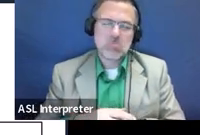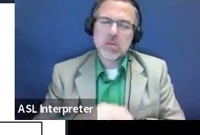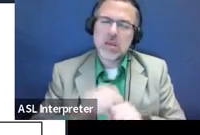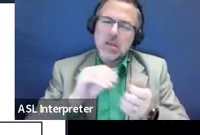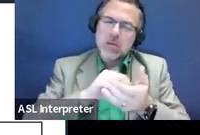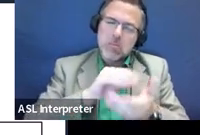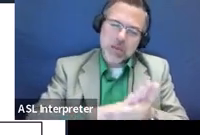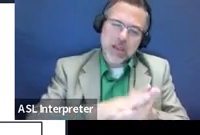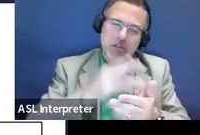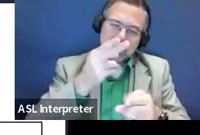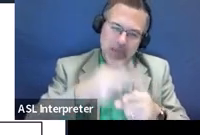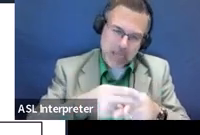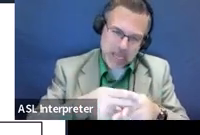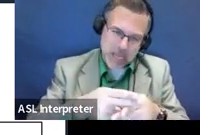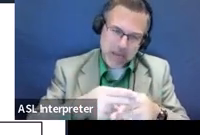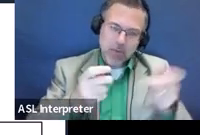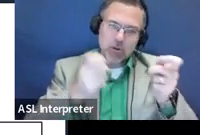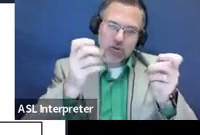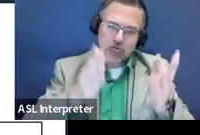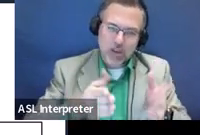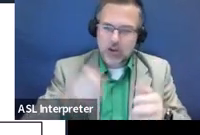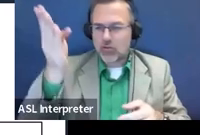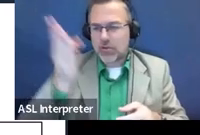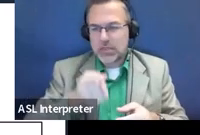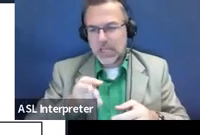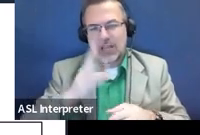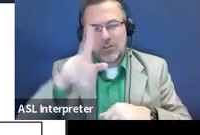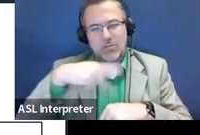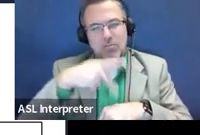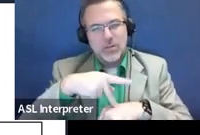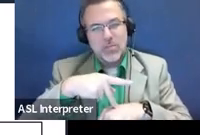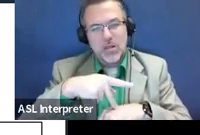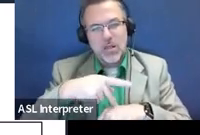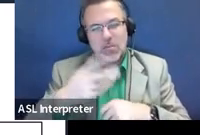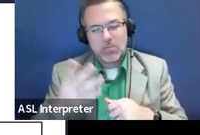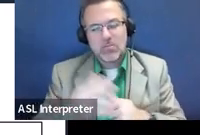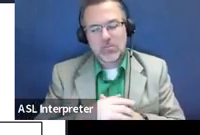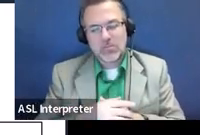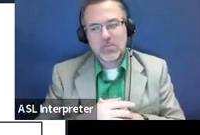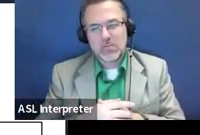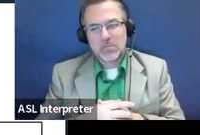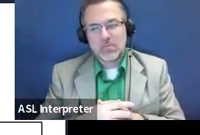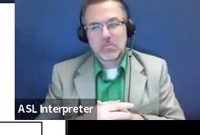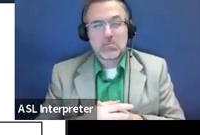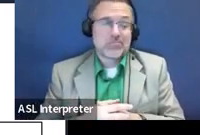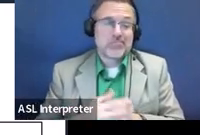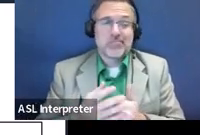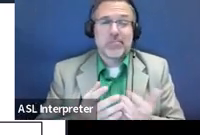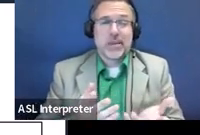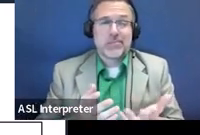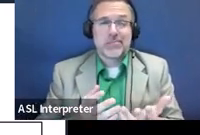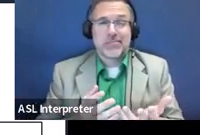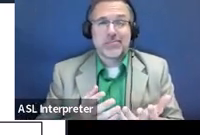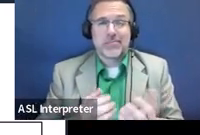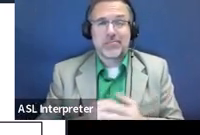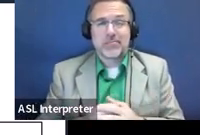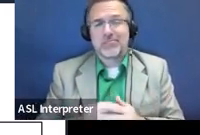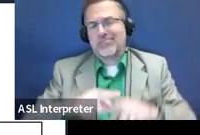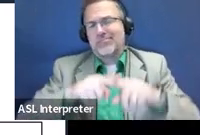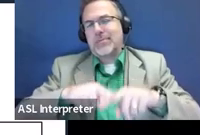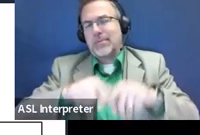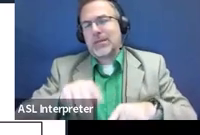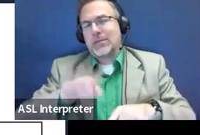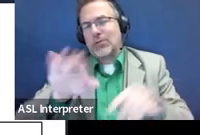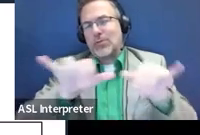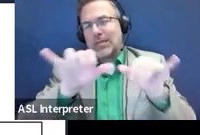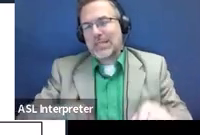name and then put director slash principal. That's how I would do it. I guess it depends on how your system is set up